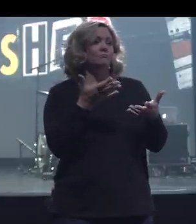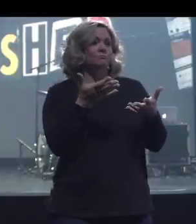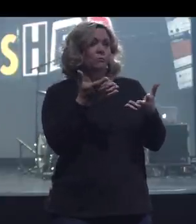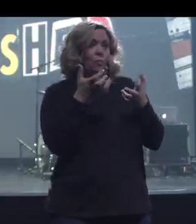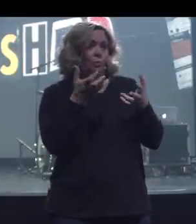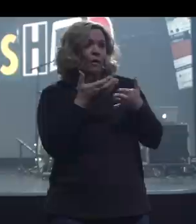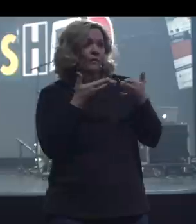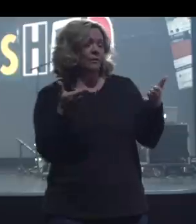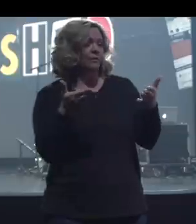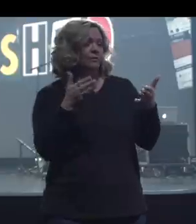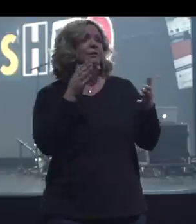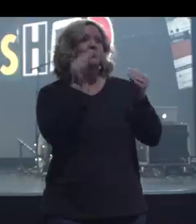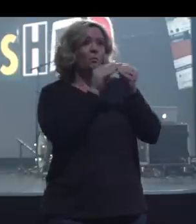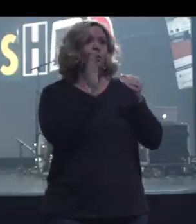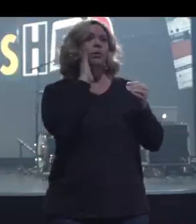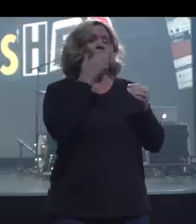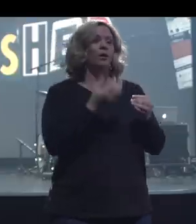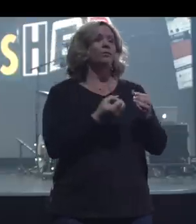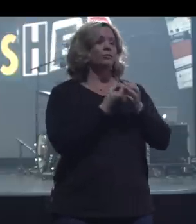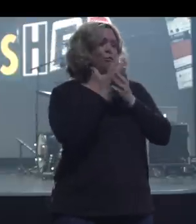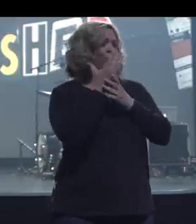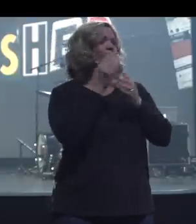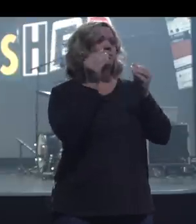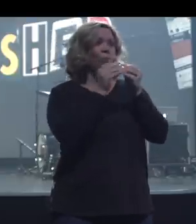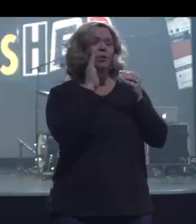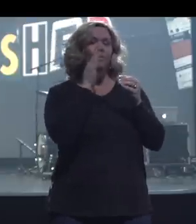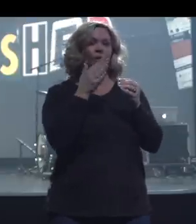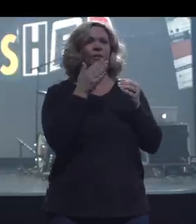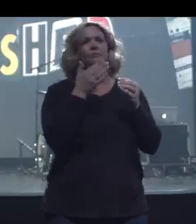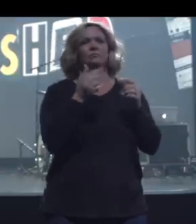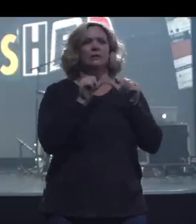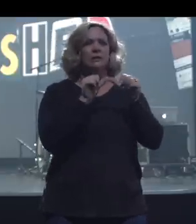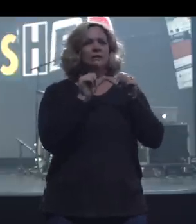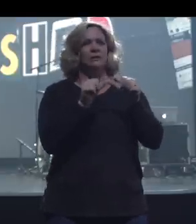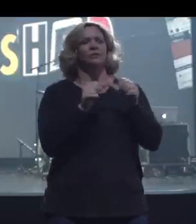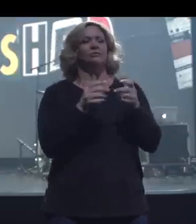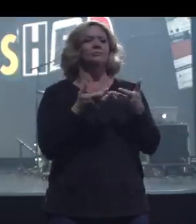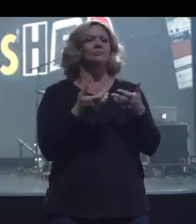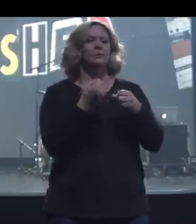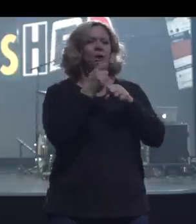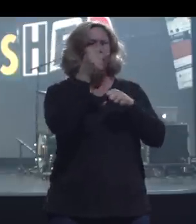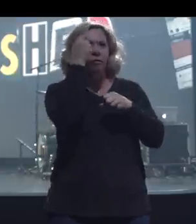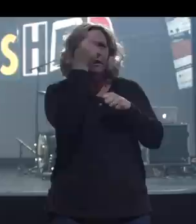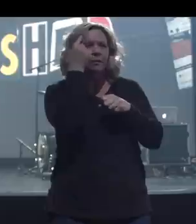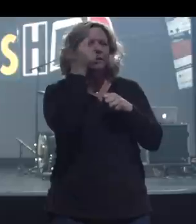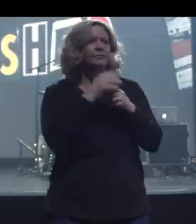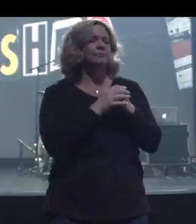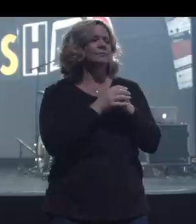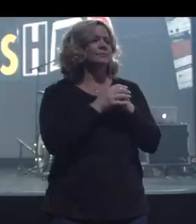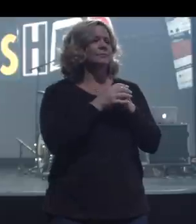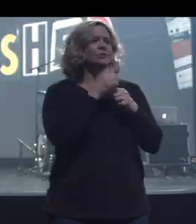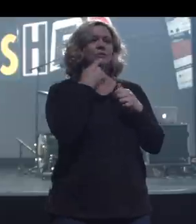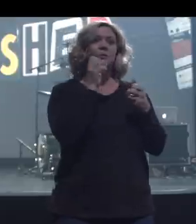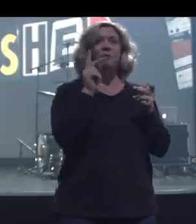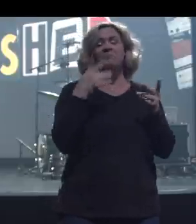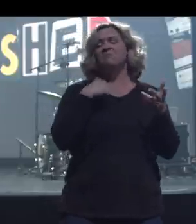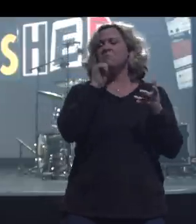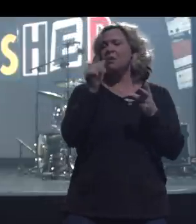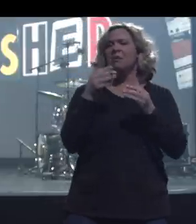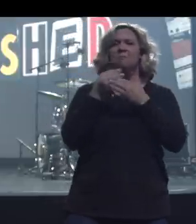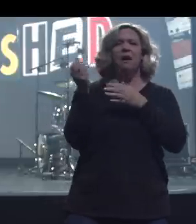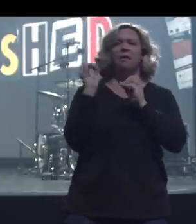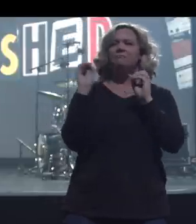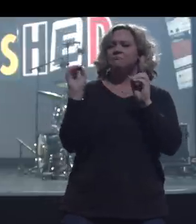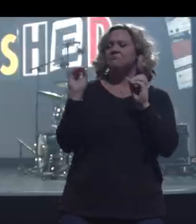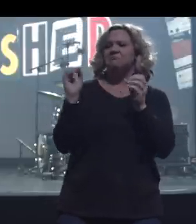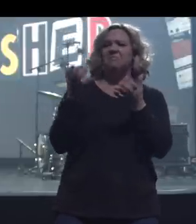grows. So what are you going to do? You're just going to say, well, I'll never buy anything for the rest of my life for the history of mankind. Think that's going to help